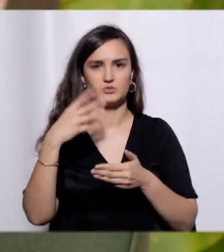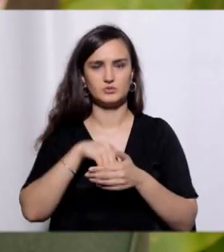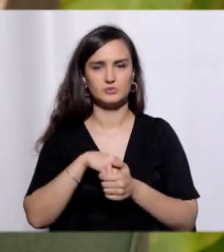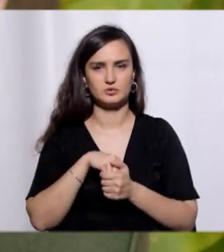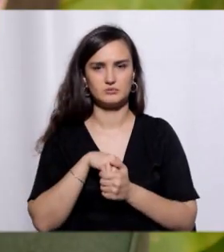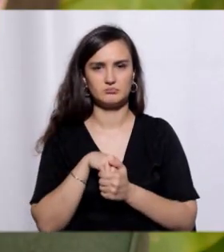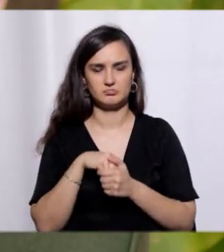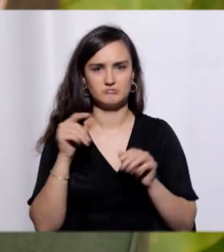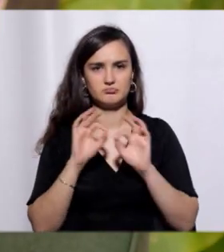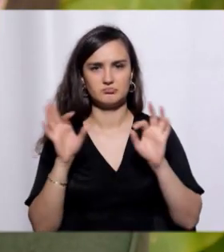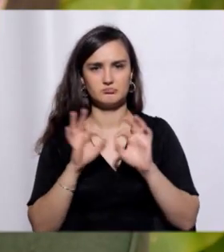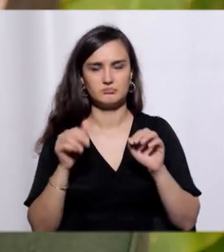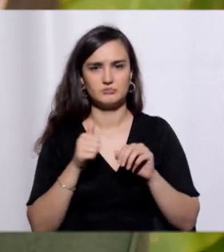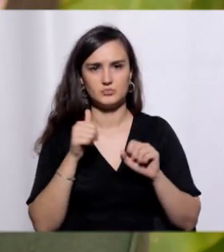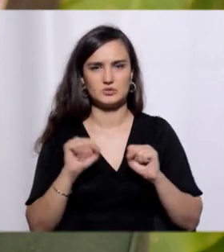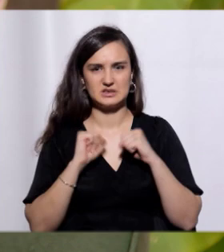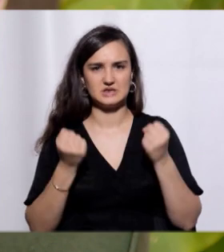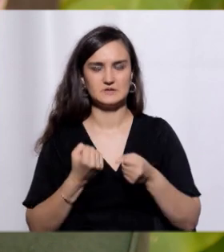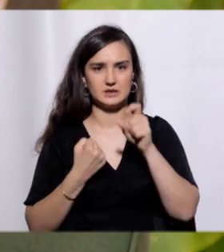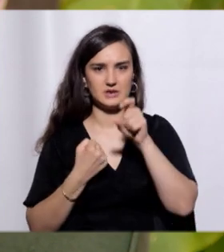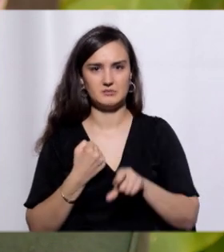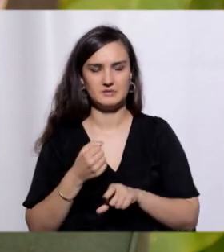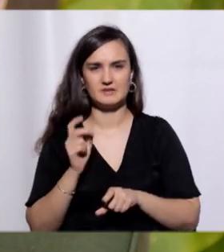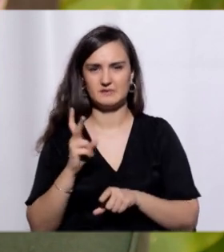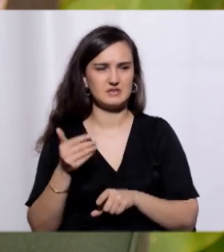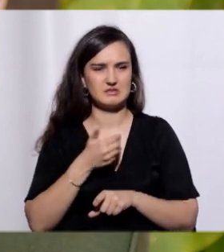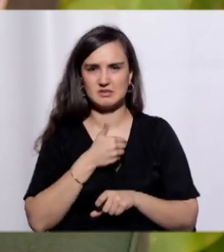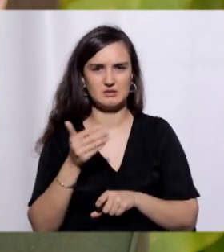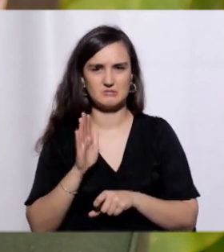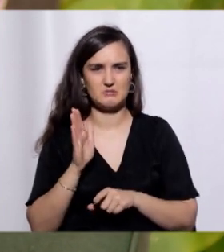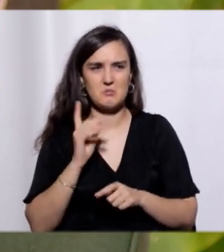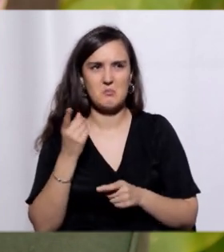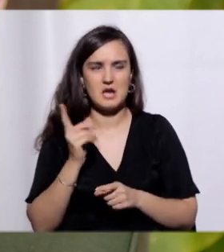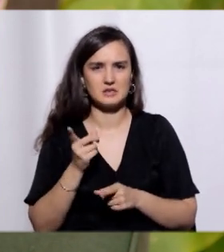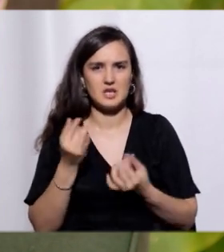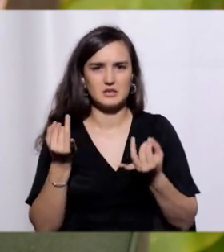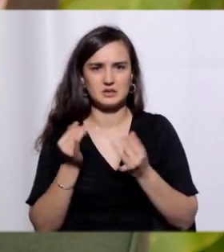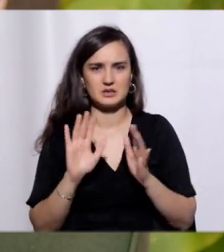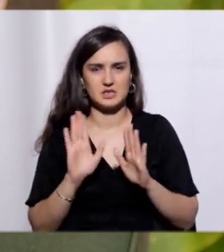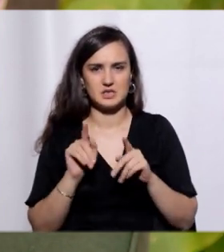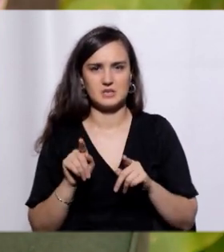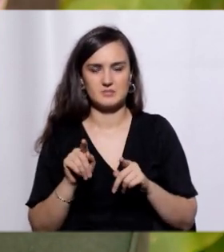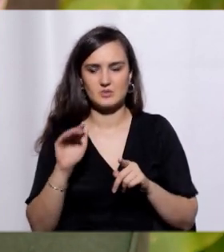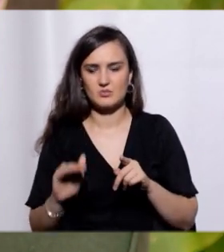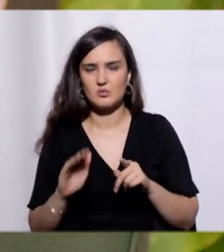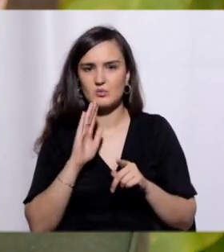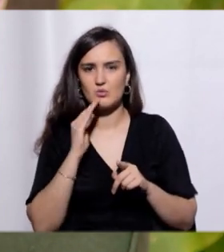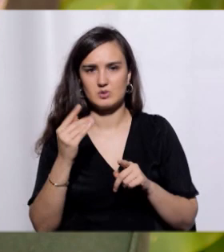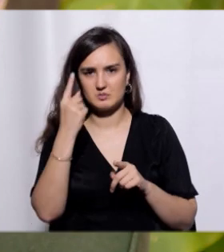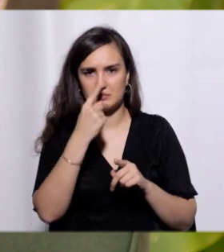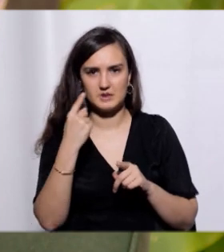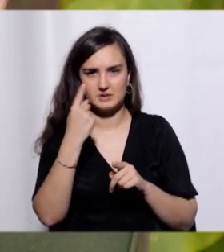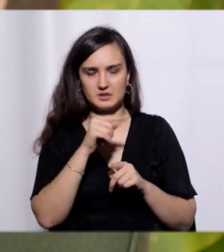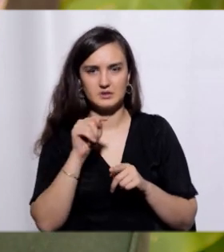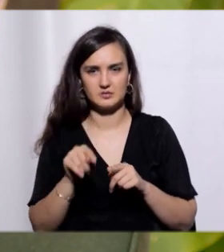she's described as a cold person who does not really care of a little girl's destiny.